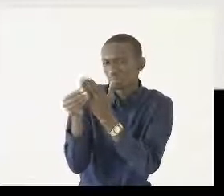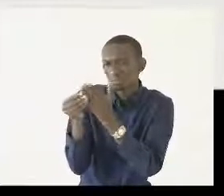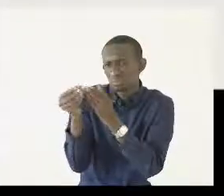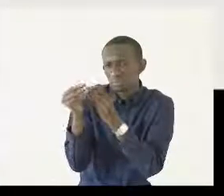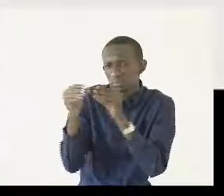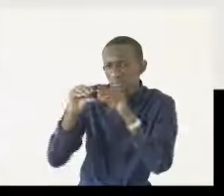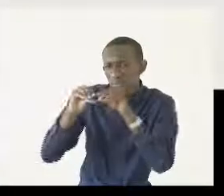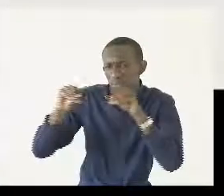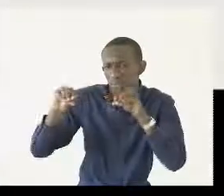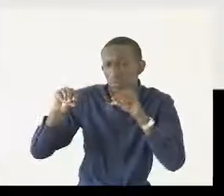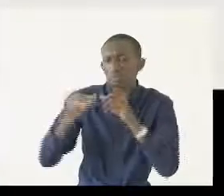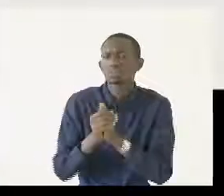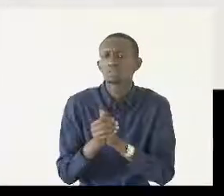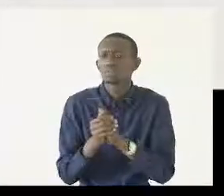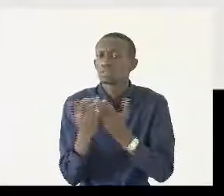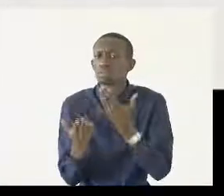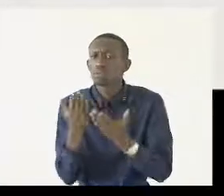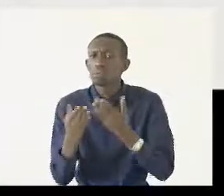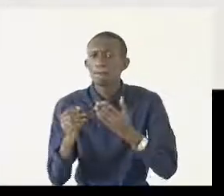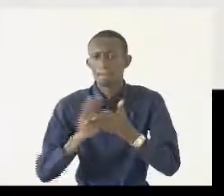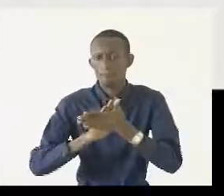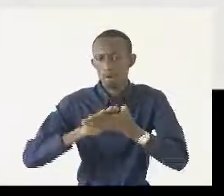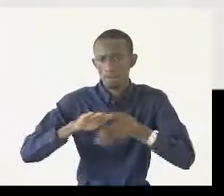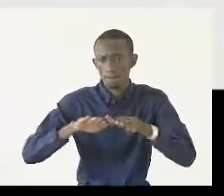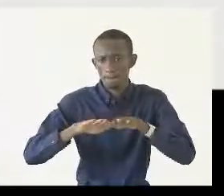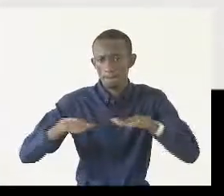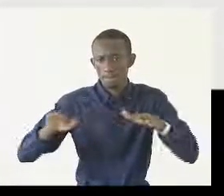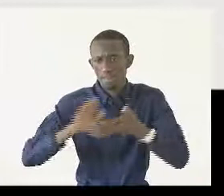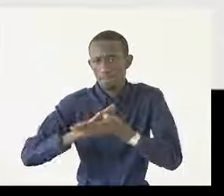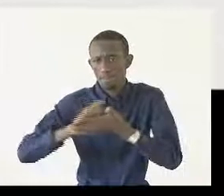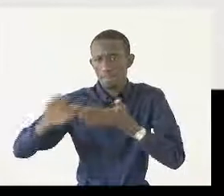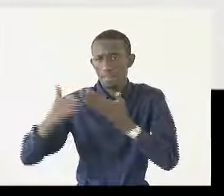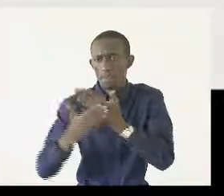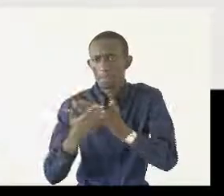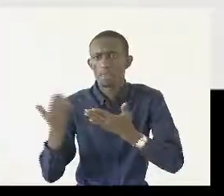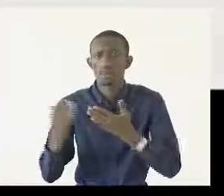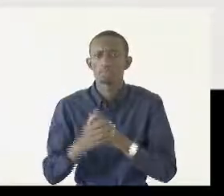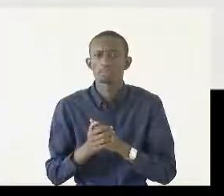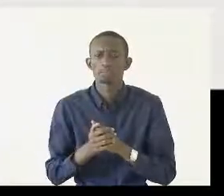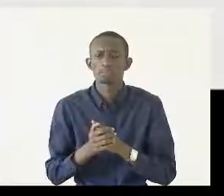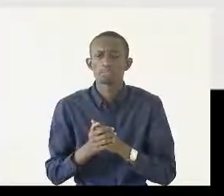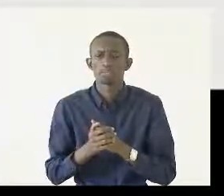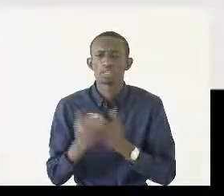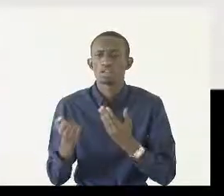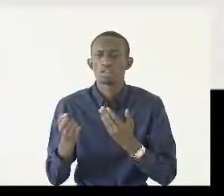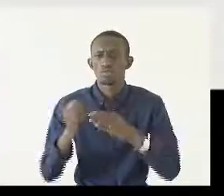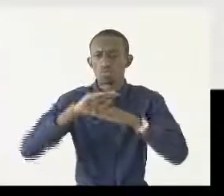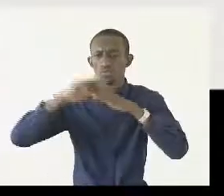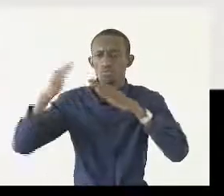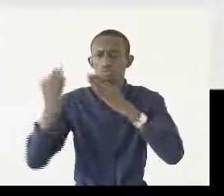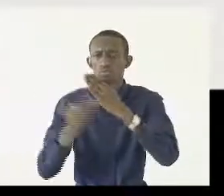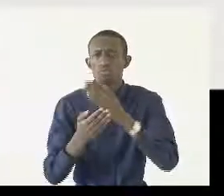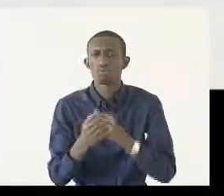wide, flat in shape. And that is very important because it makes them adapted to perform